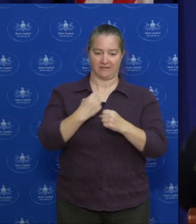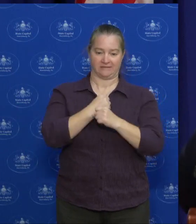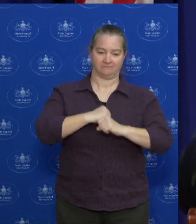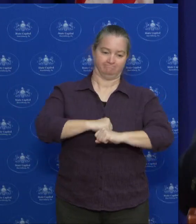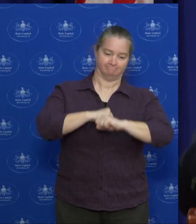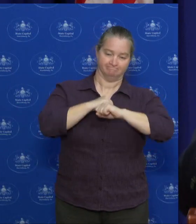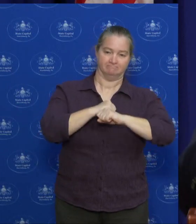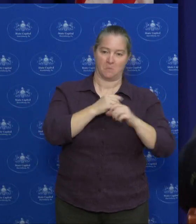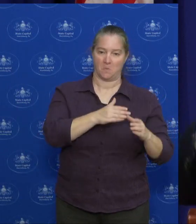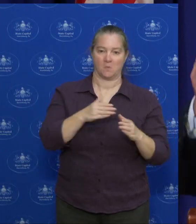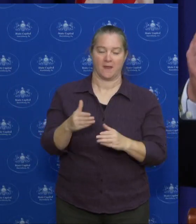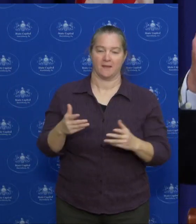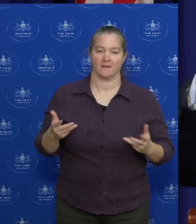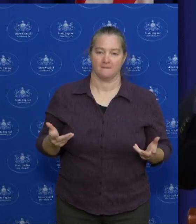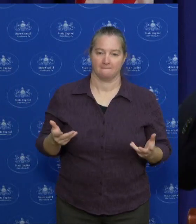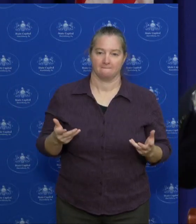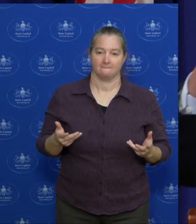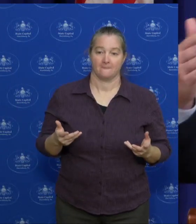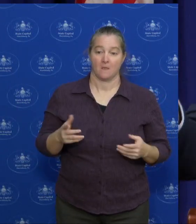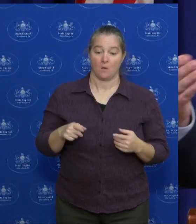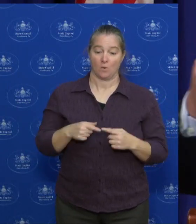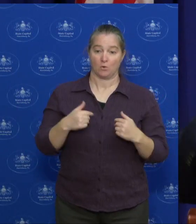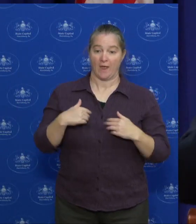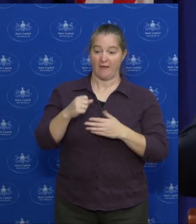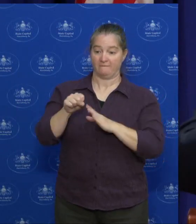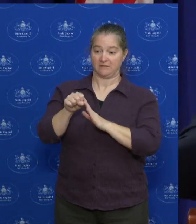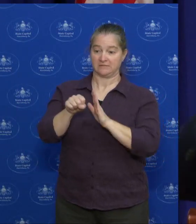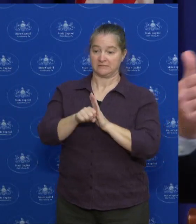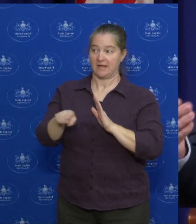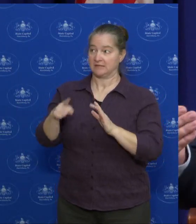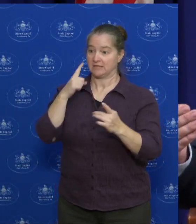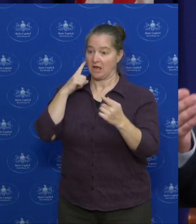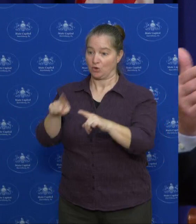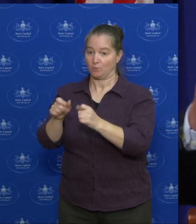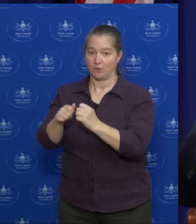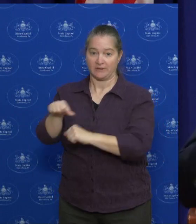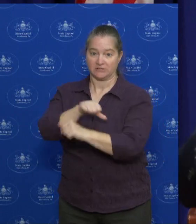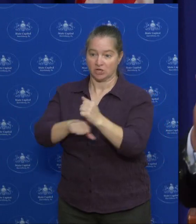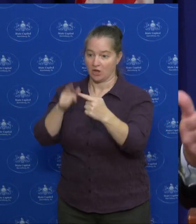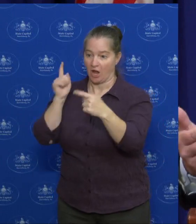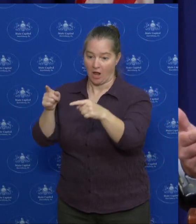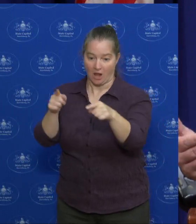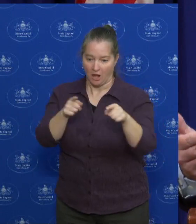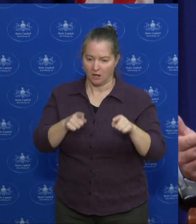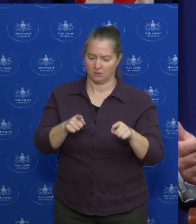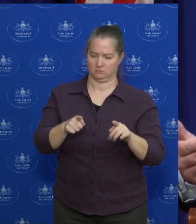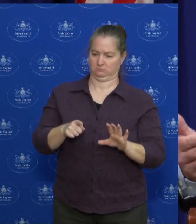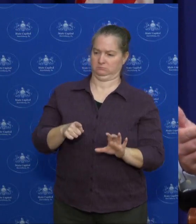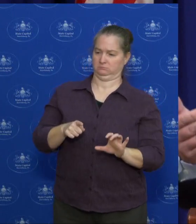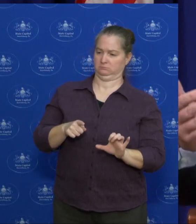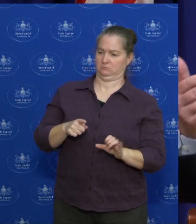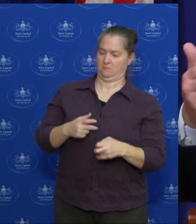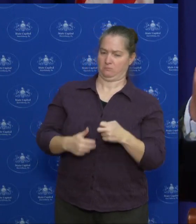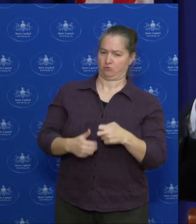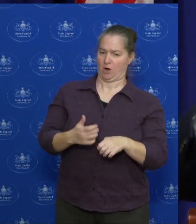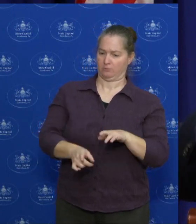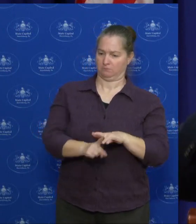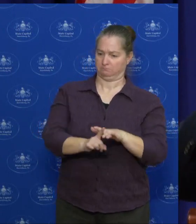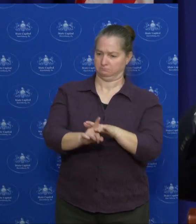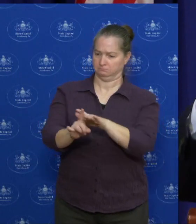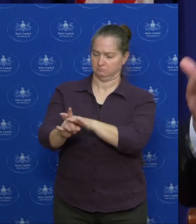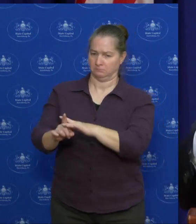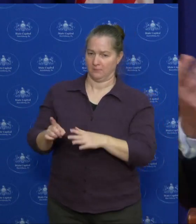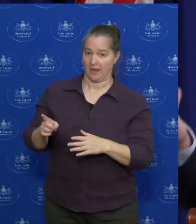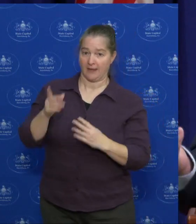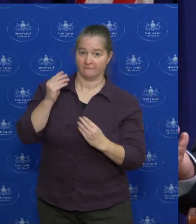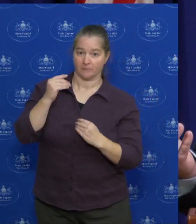secure way. When you have these states making agreements with one another, it raises considerable problems. If they're either